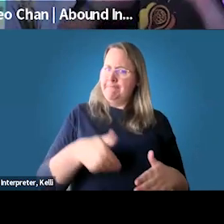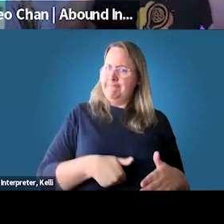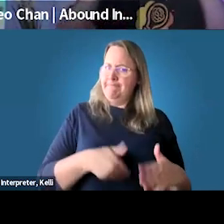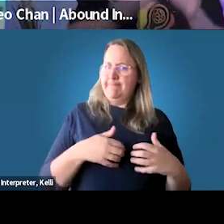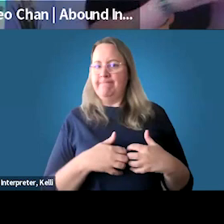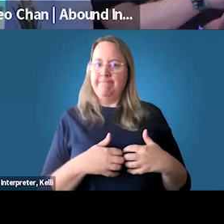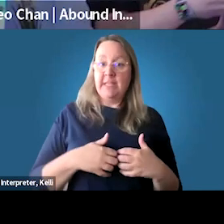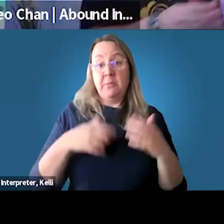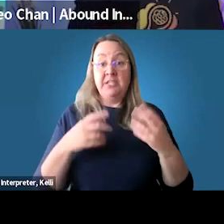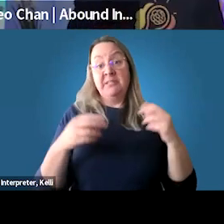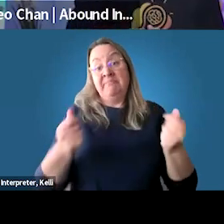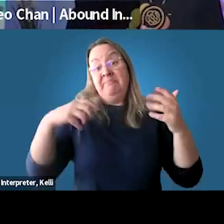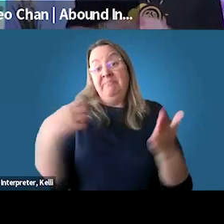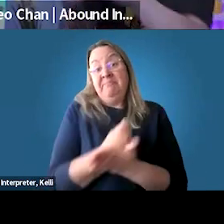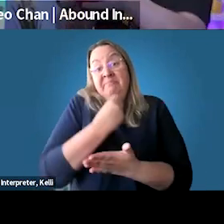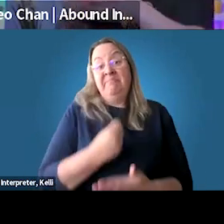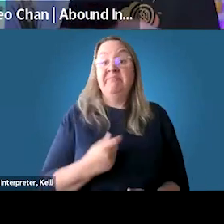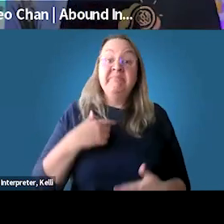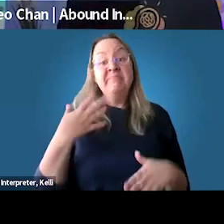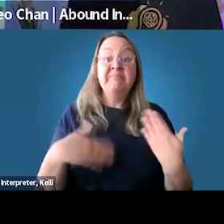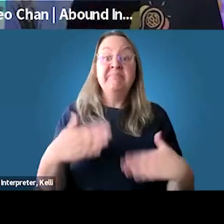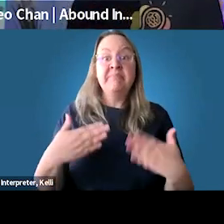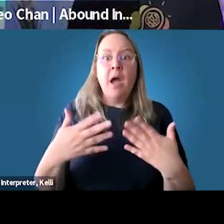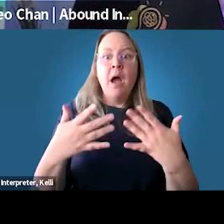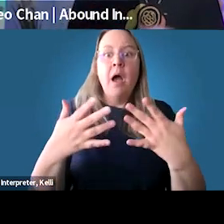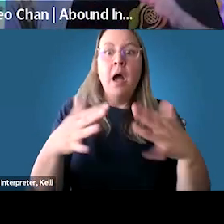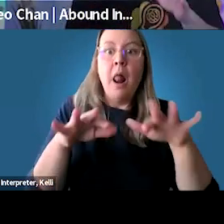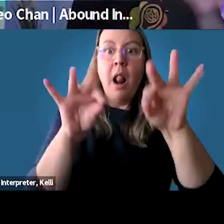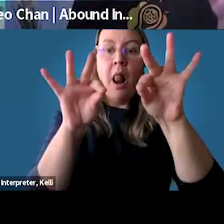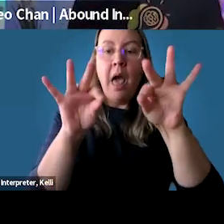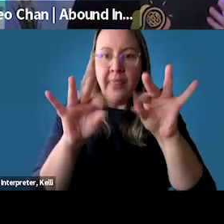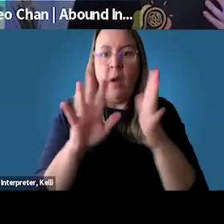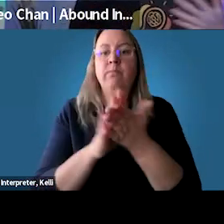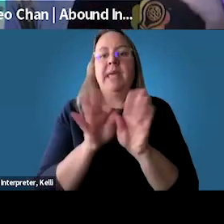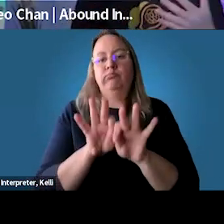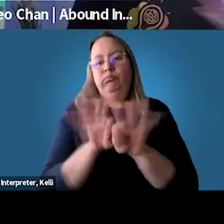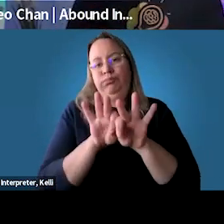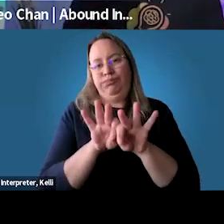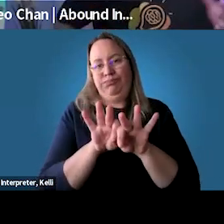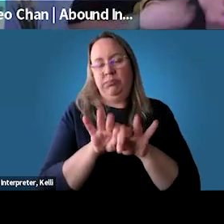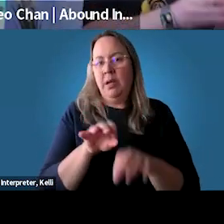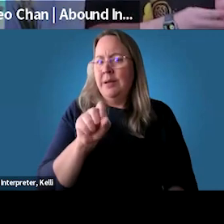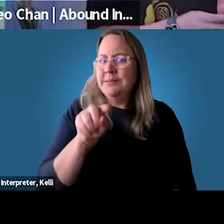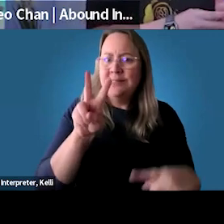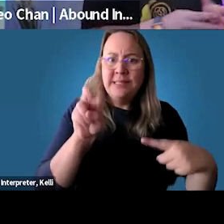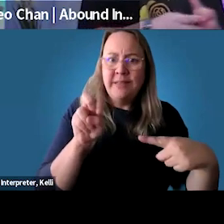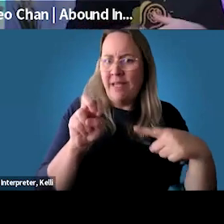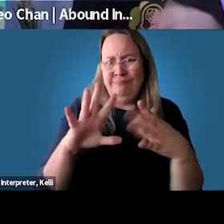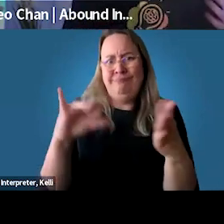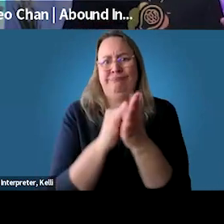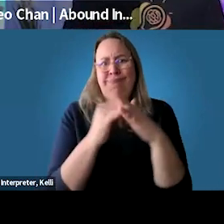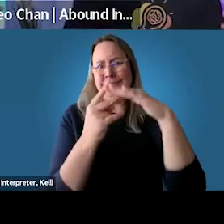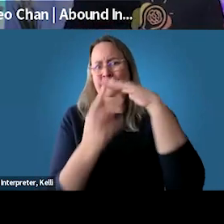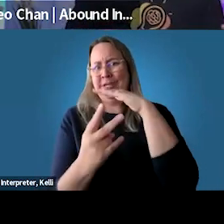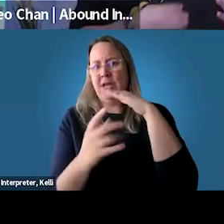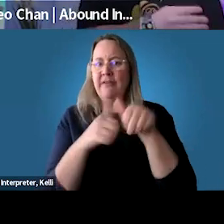of, went out on a limb to be curious, but then it became valuable for me later. So Steve had no idea or way to predict whether or not